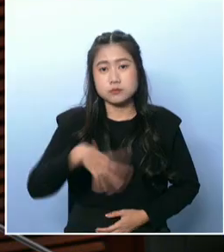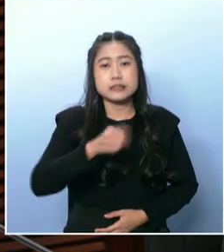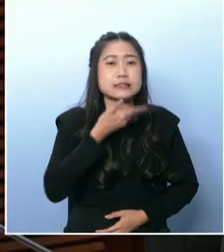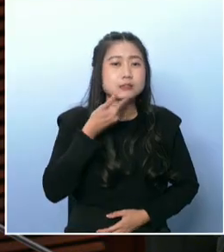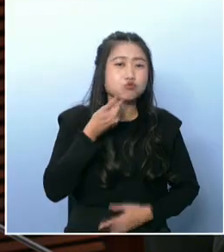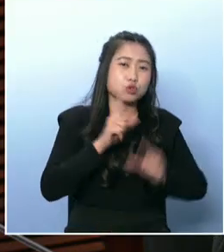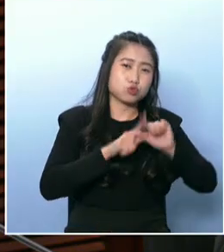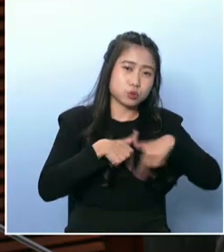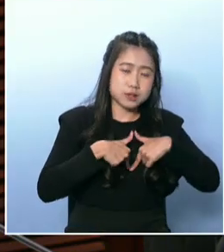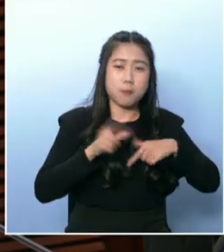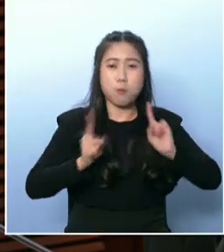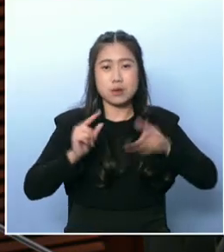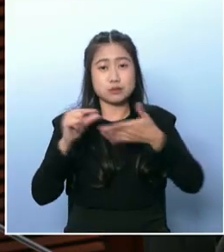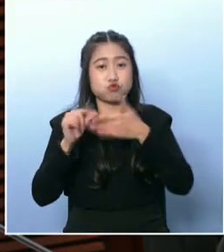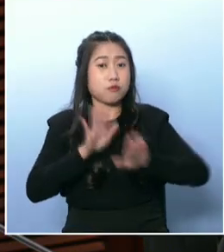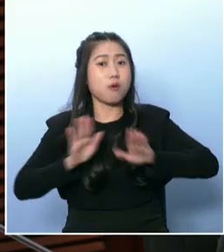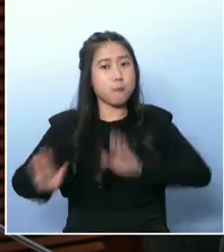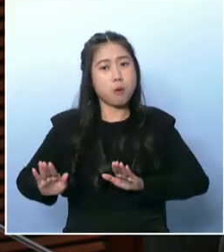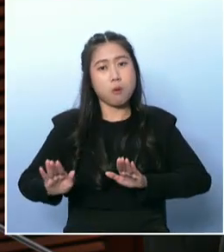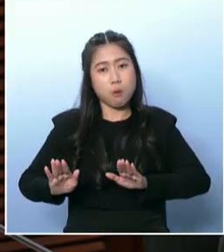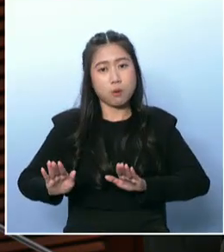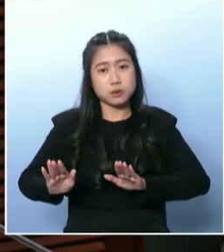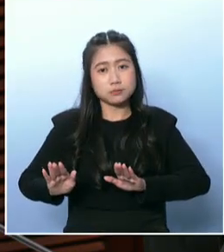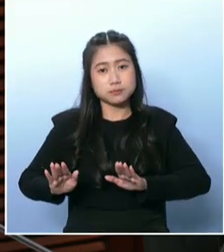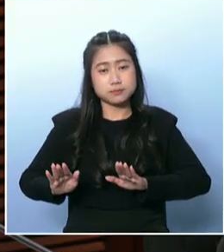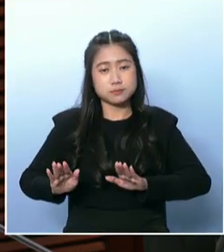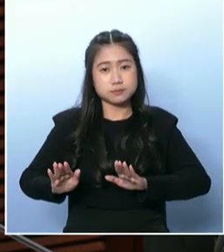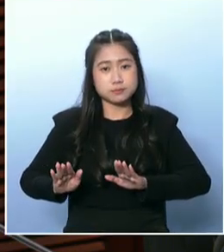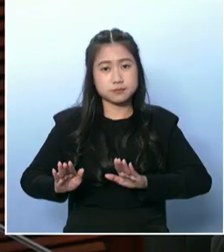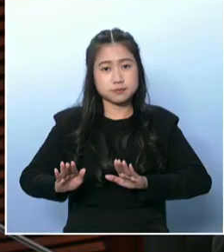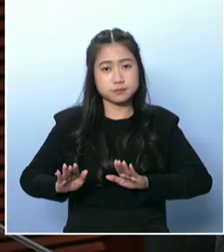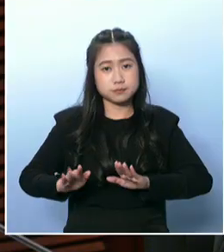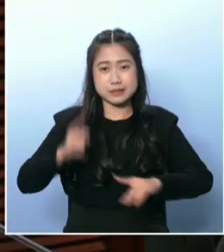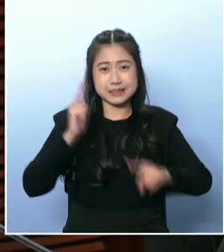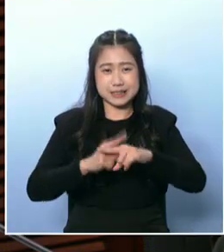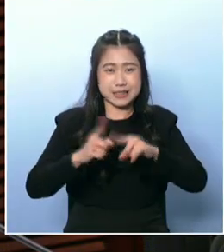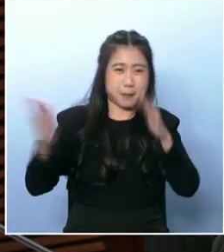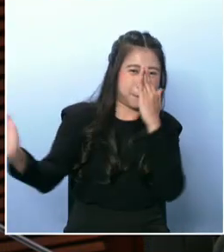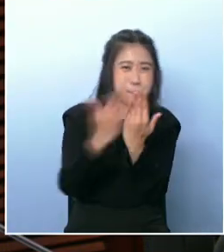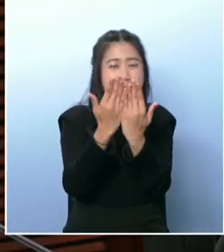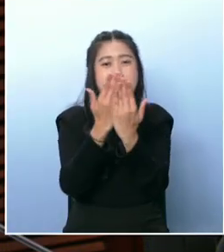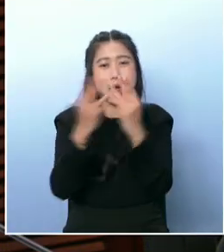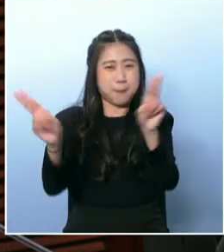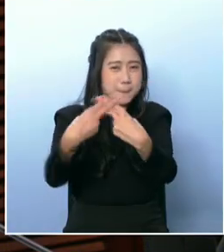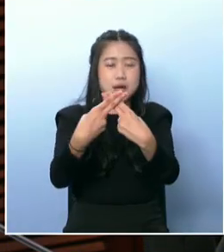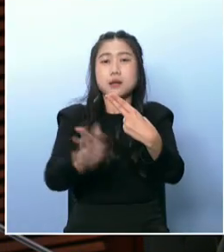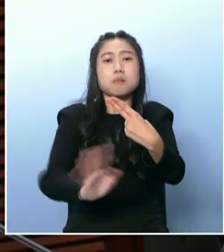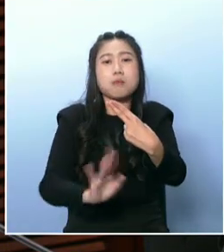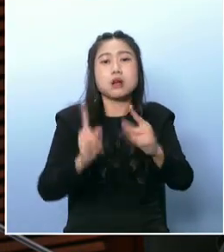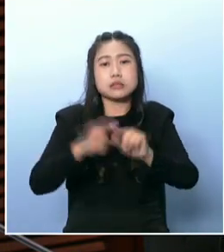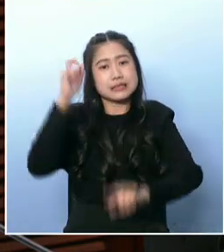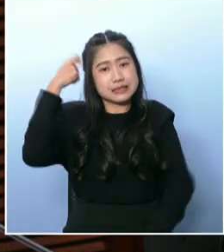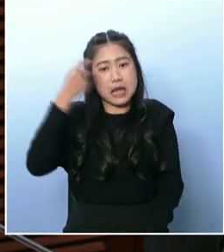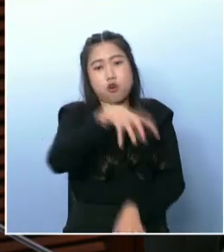to explain that for the day centers and for the residential care services, they are not really that